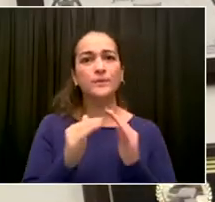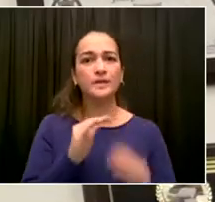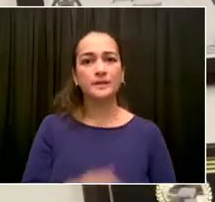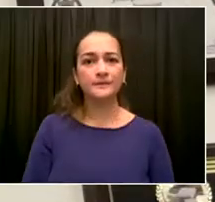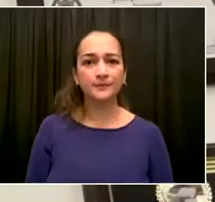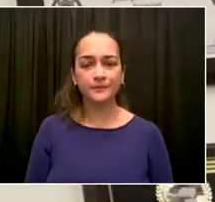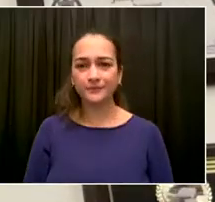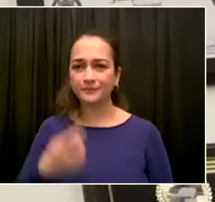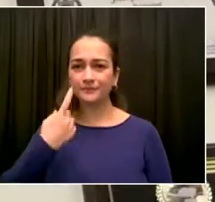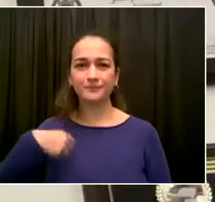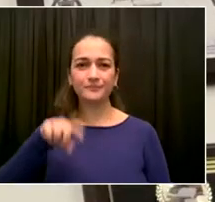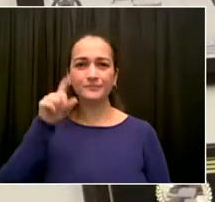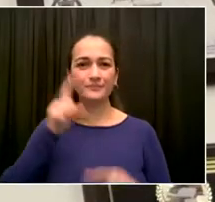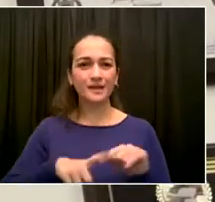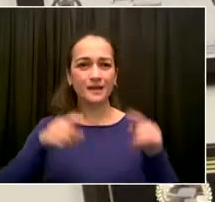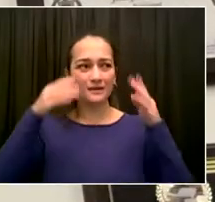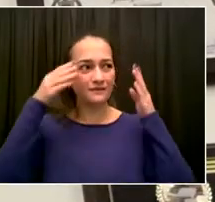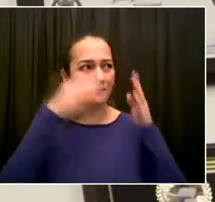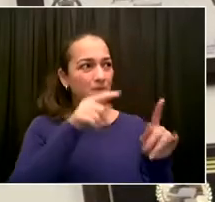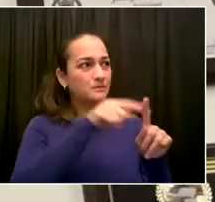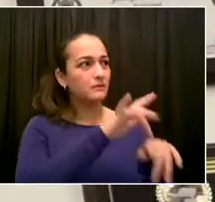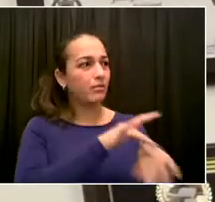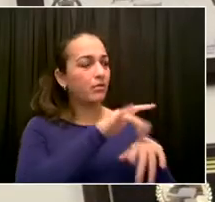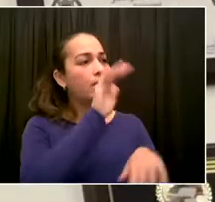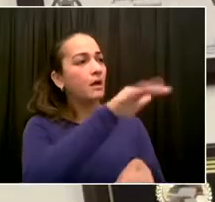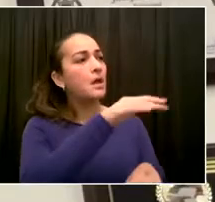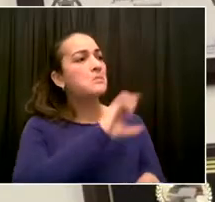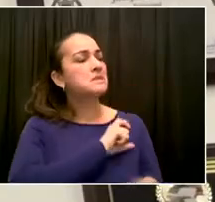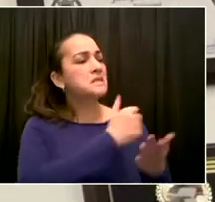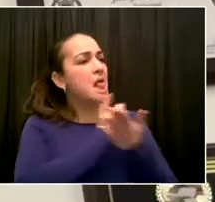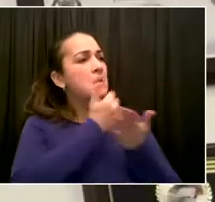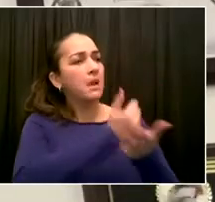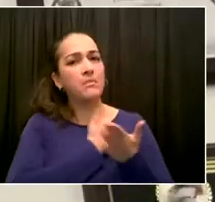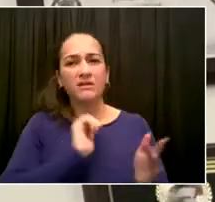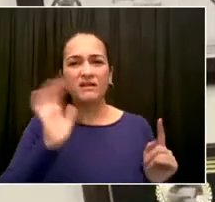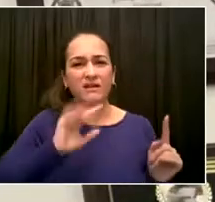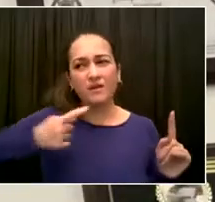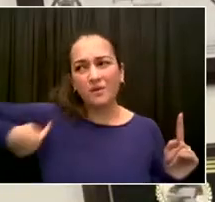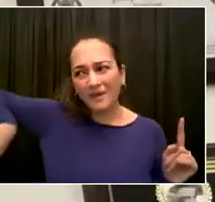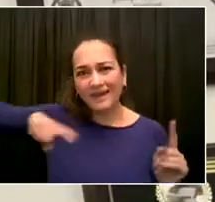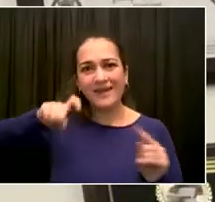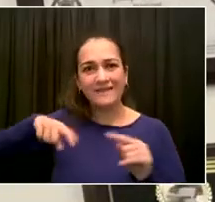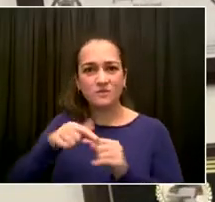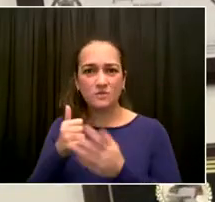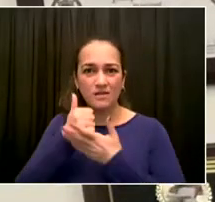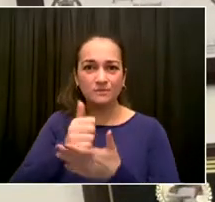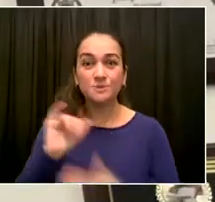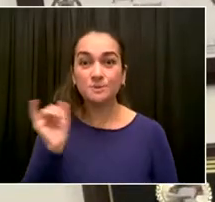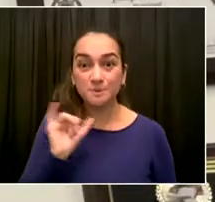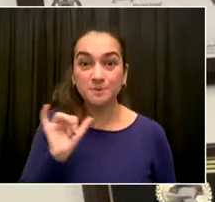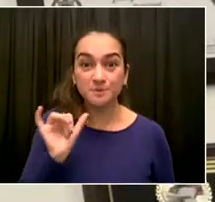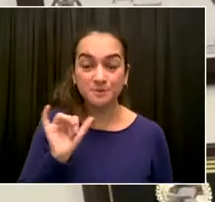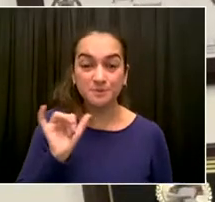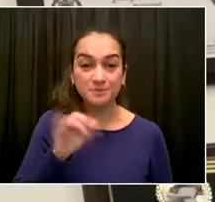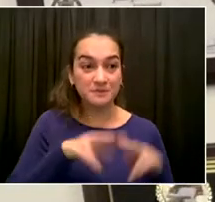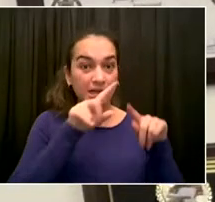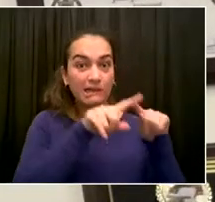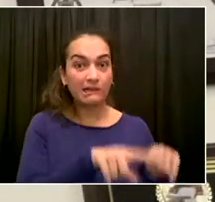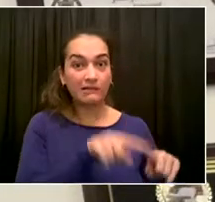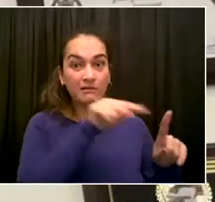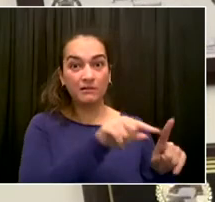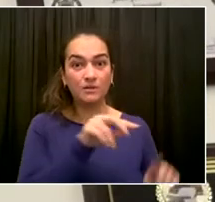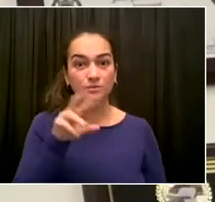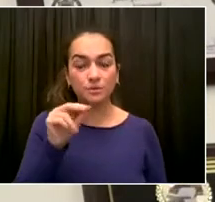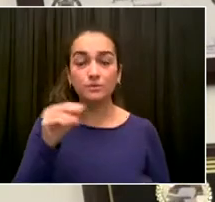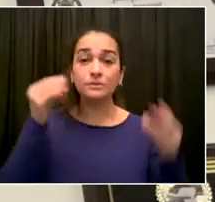school safety agents are heroes in this moment and continue to be, but also with our principals and our school leaders and district support teams to